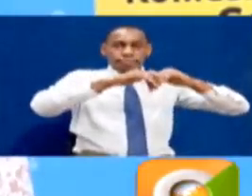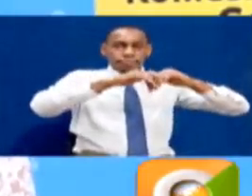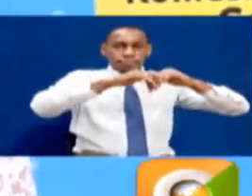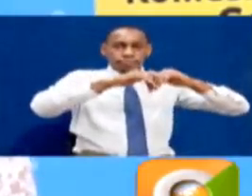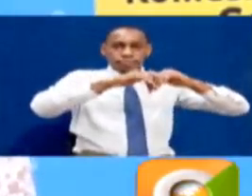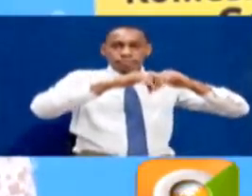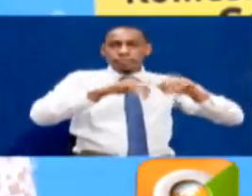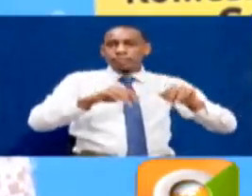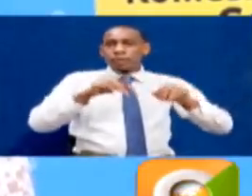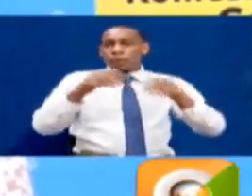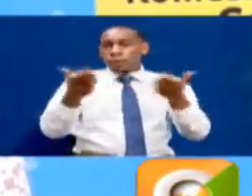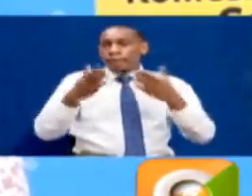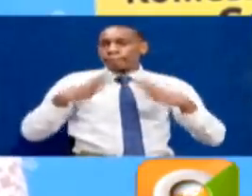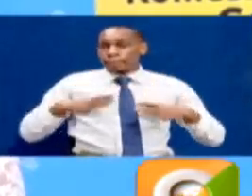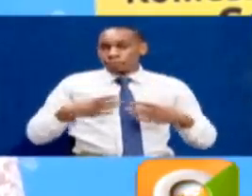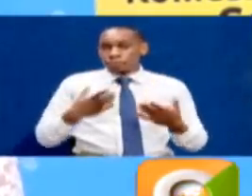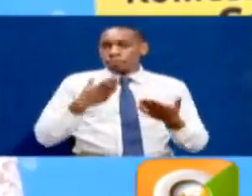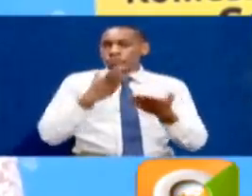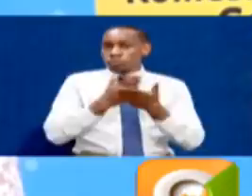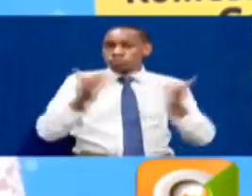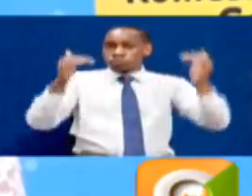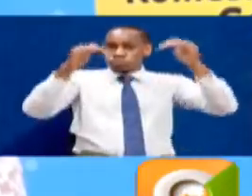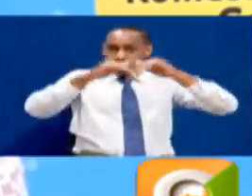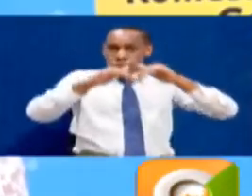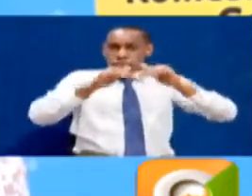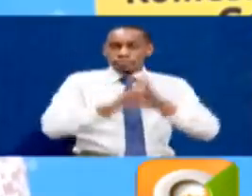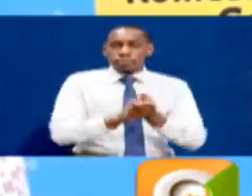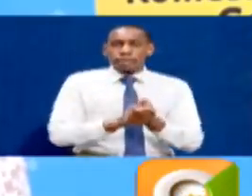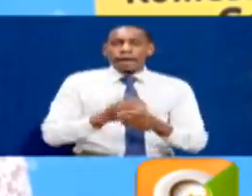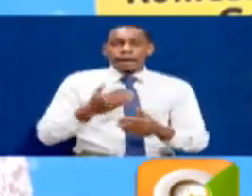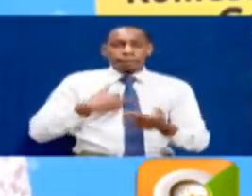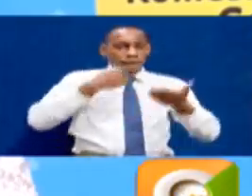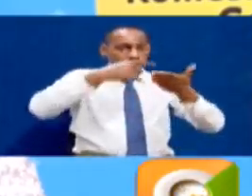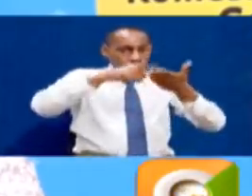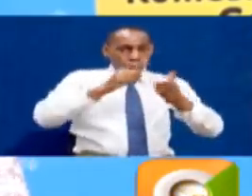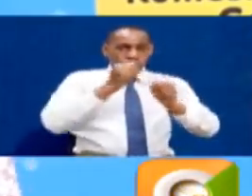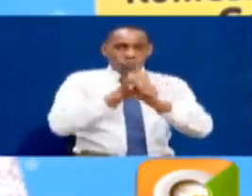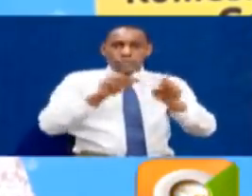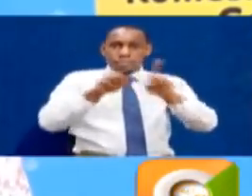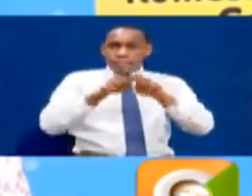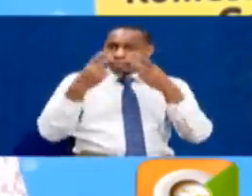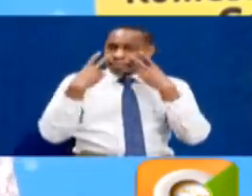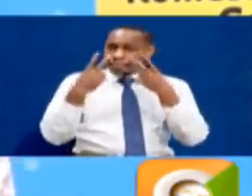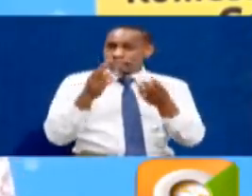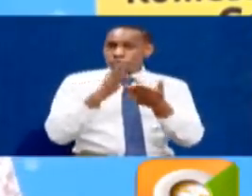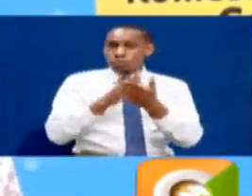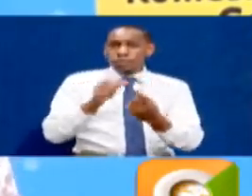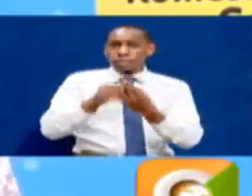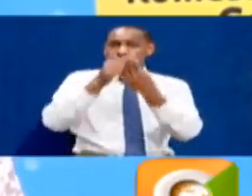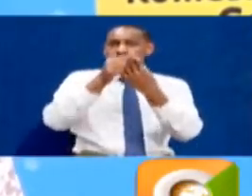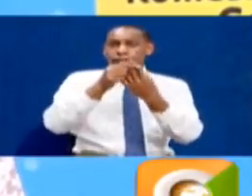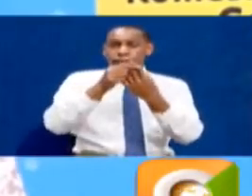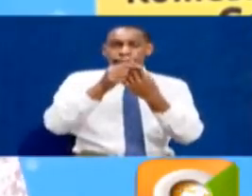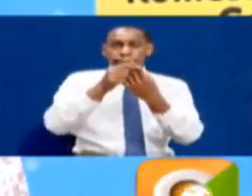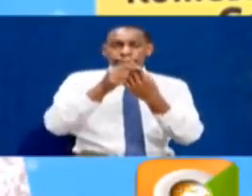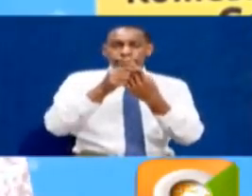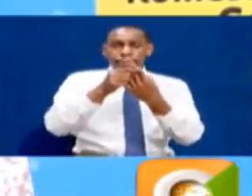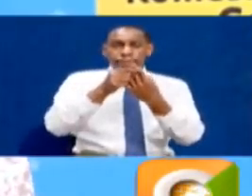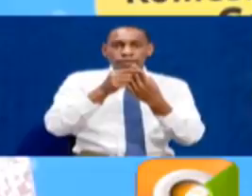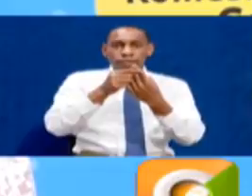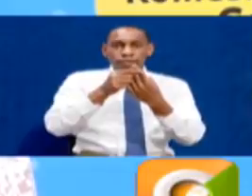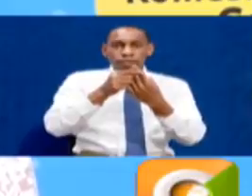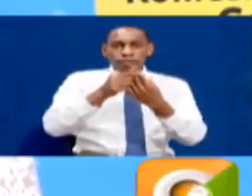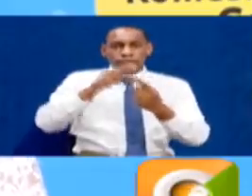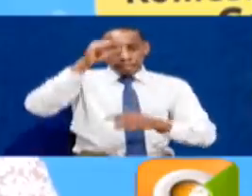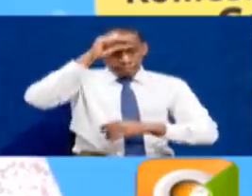can. And where there is authority to do so, you have seen, especially in institutions